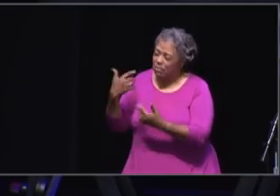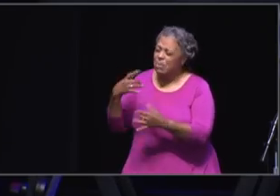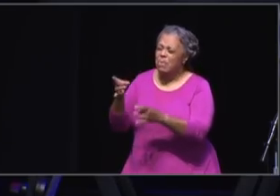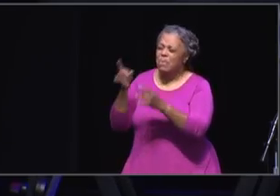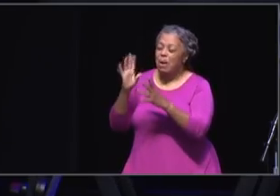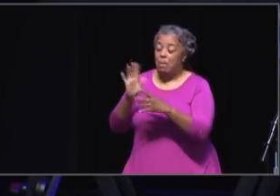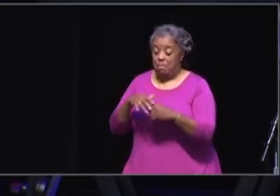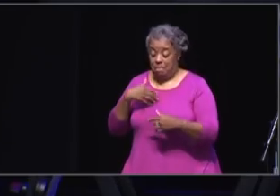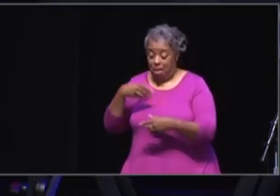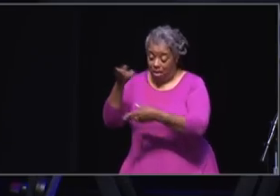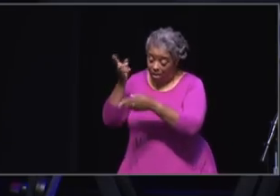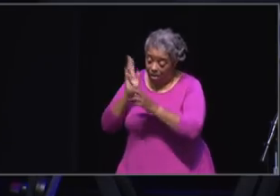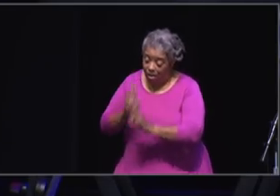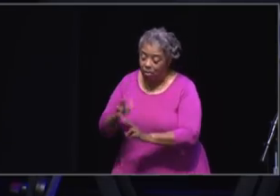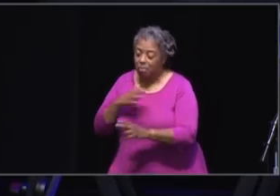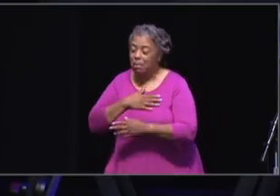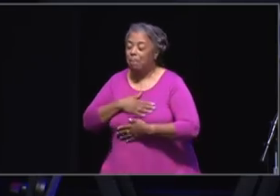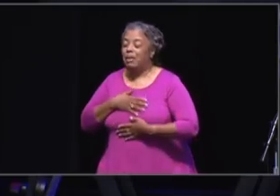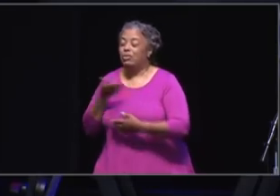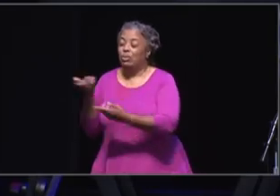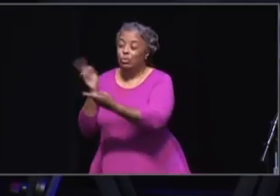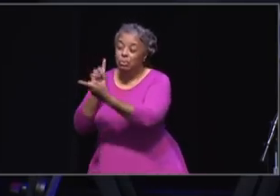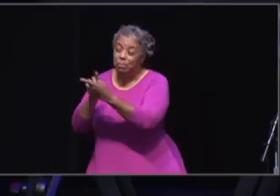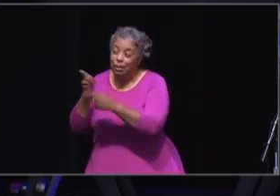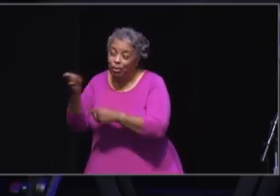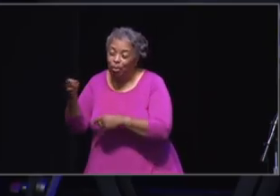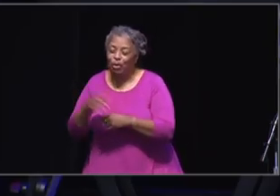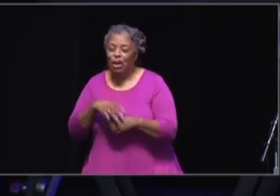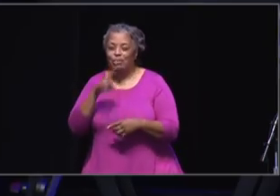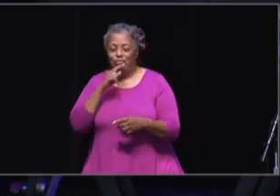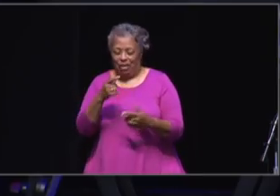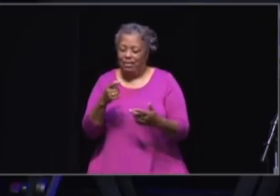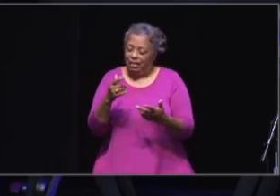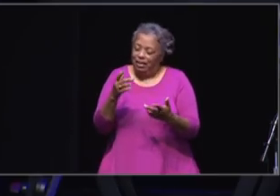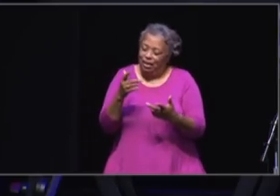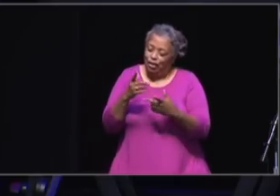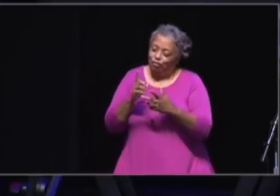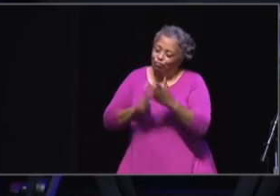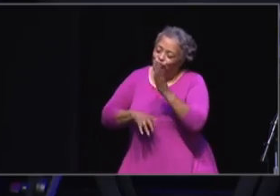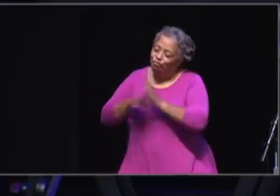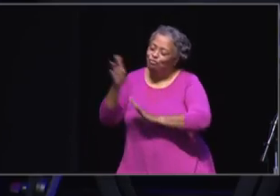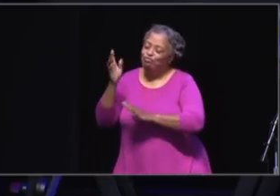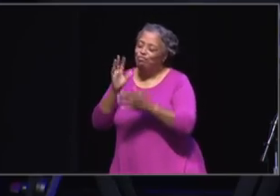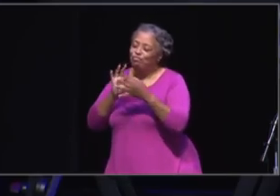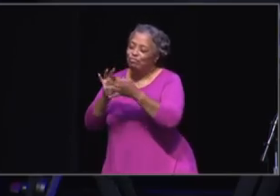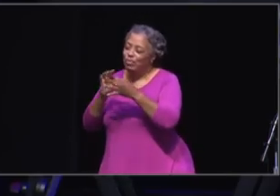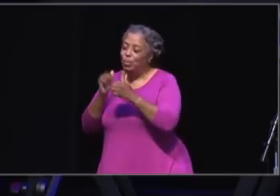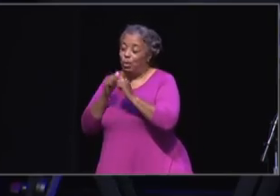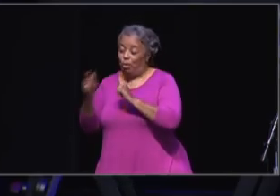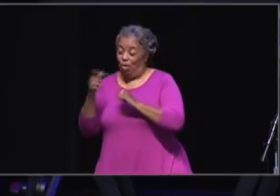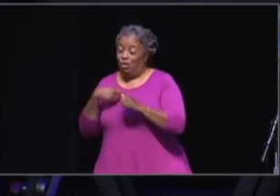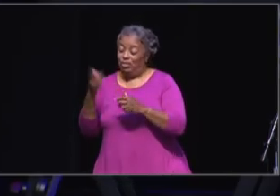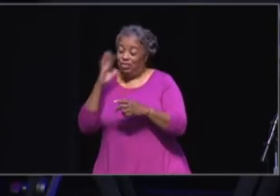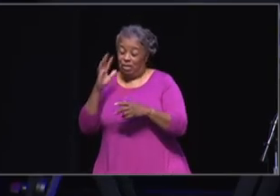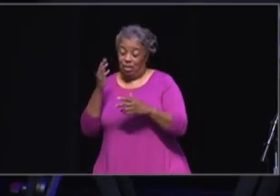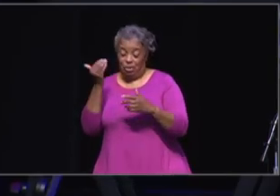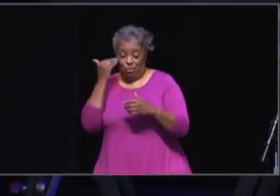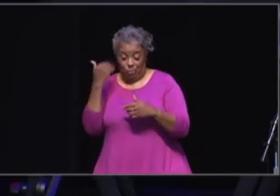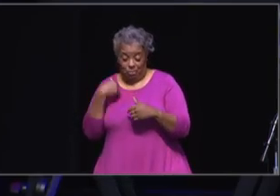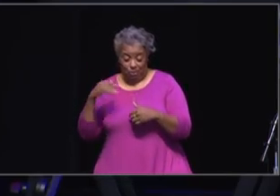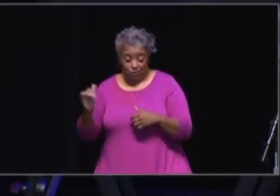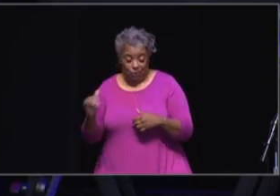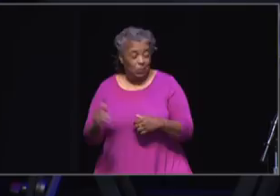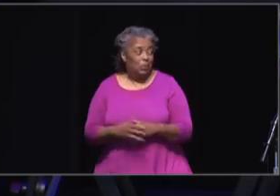pleasure to meet her and to really get to know her and to have her get to know me. She